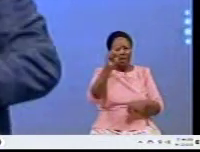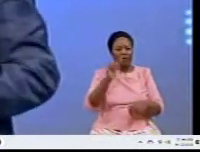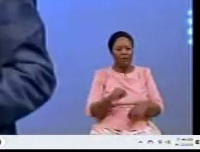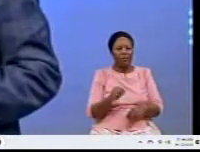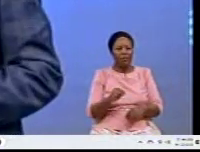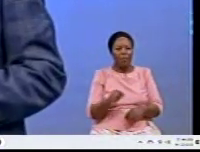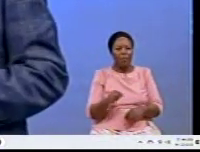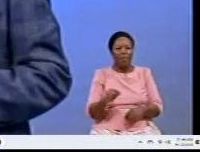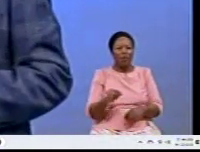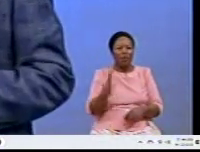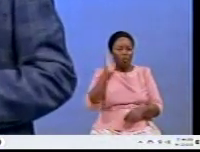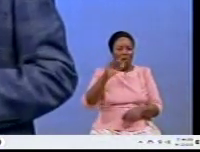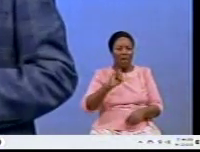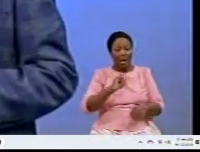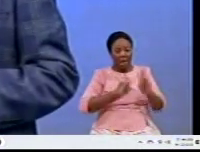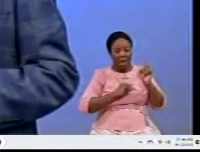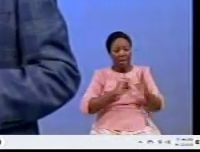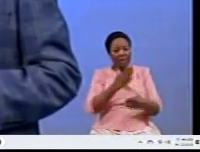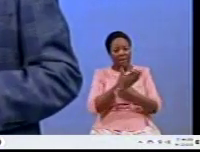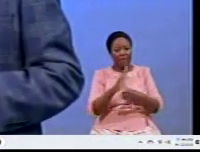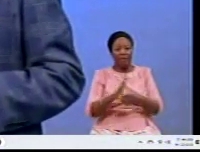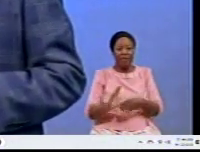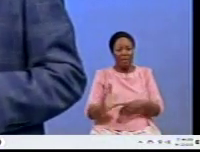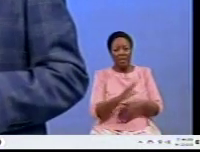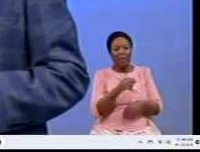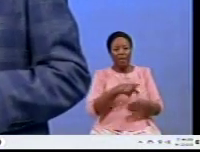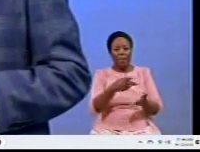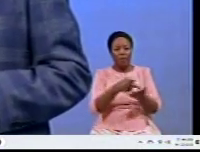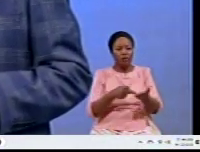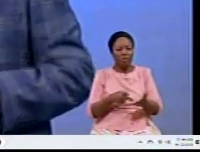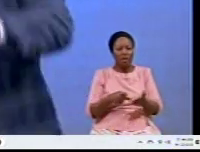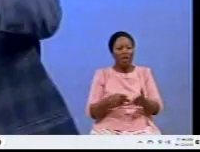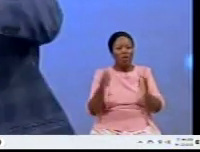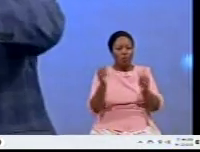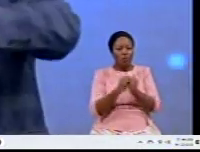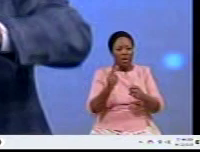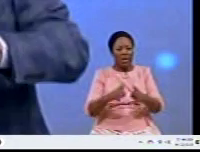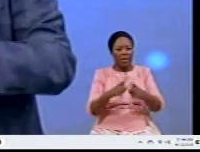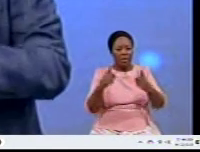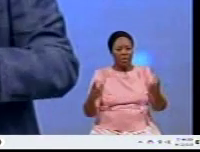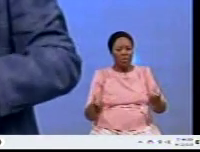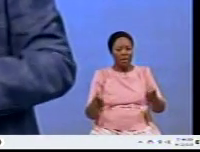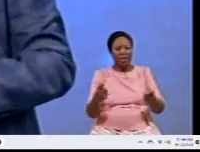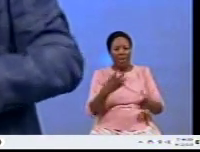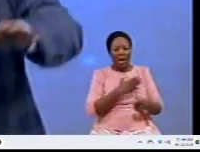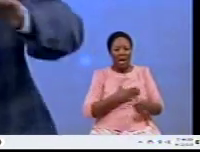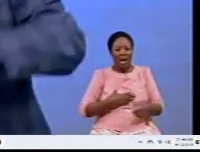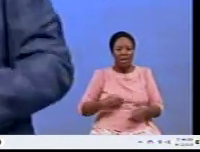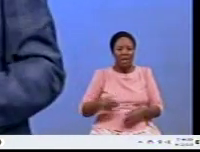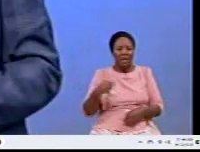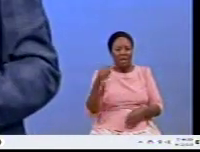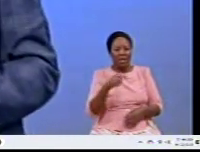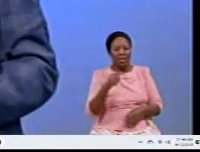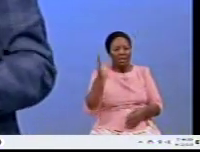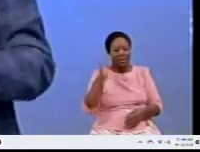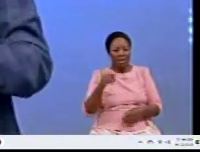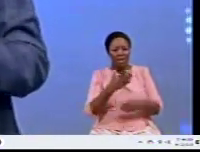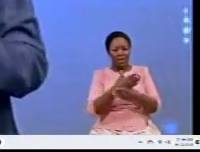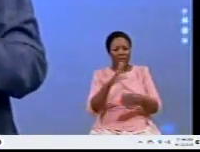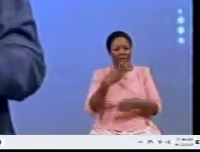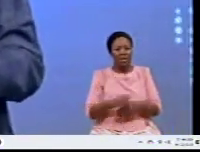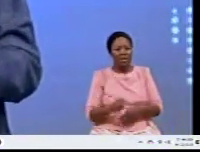when I divide him a portion with the great, and he shall divide the